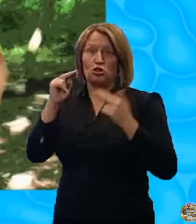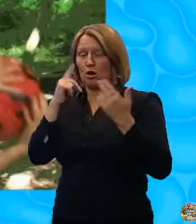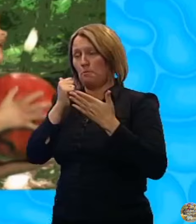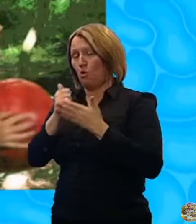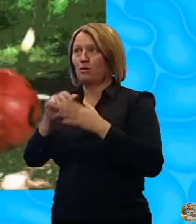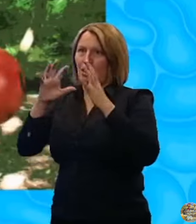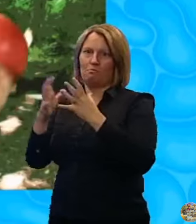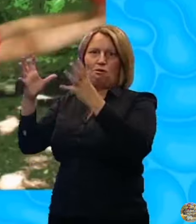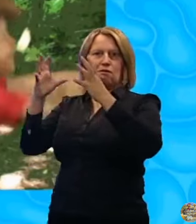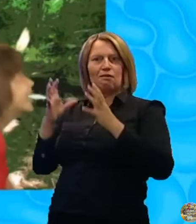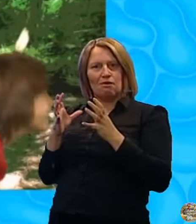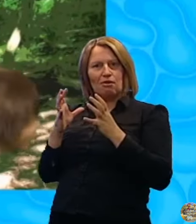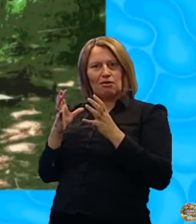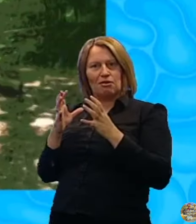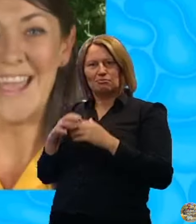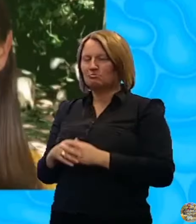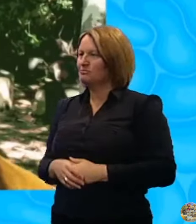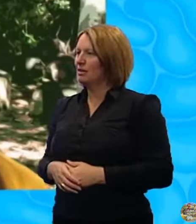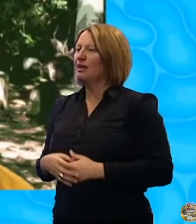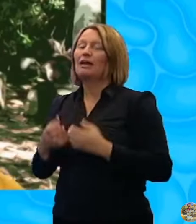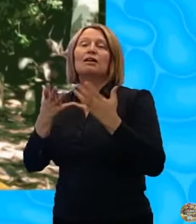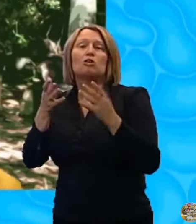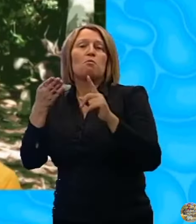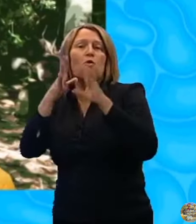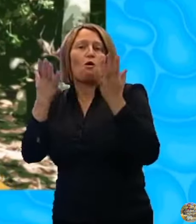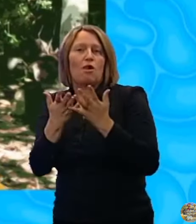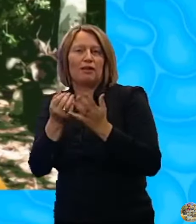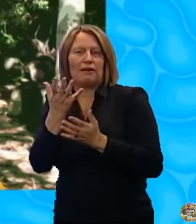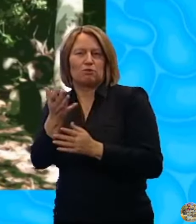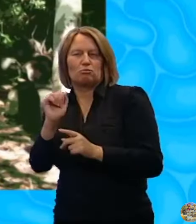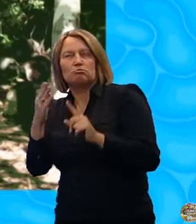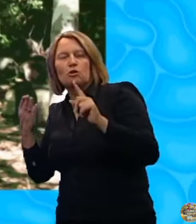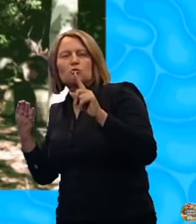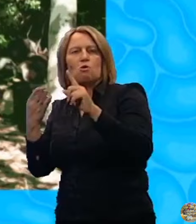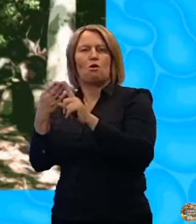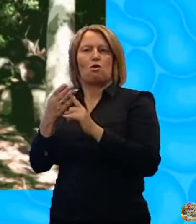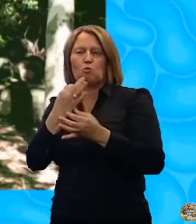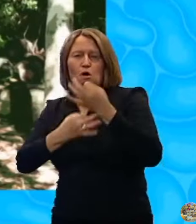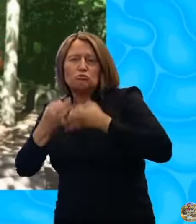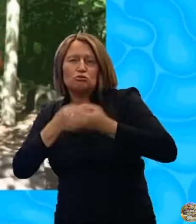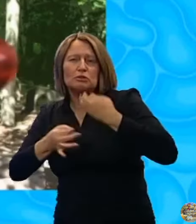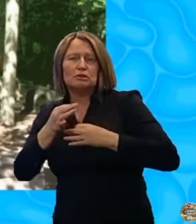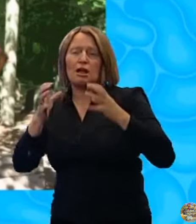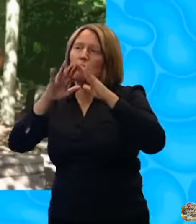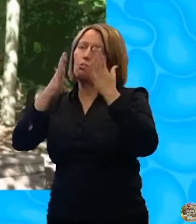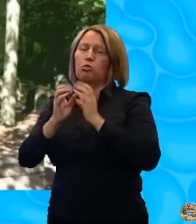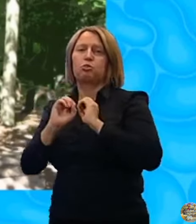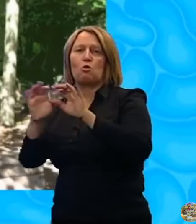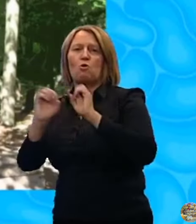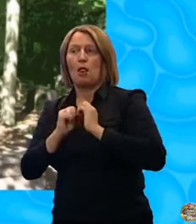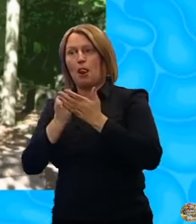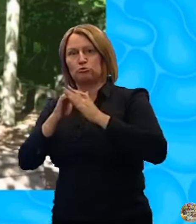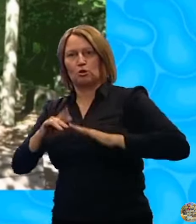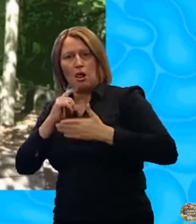know. Catch that ball, yeah, it's your goal. and me questions, catch and through. Healthy helpers will